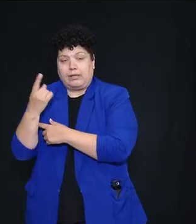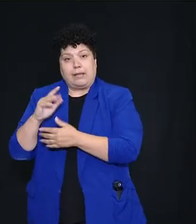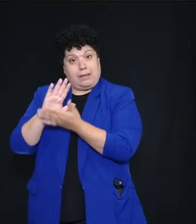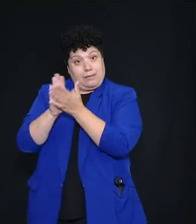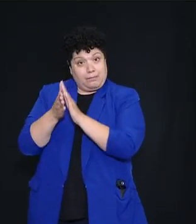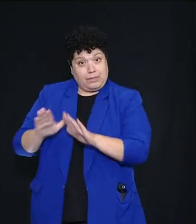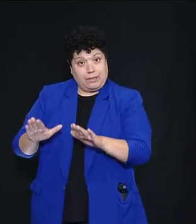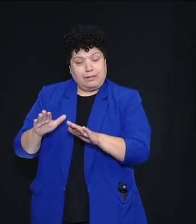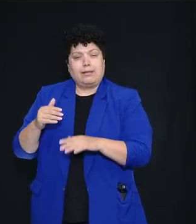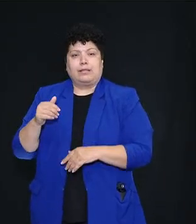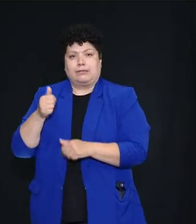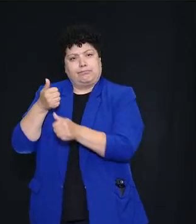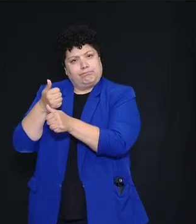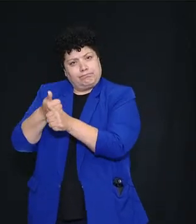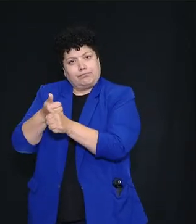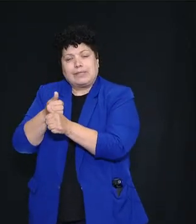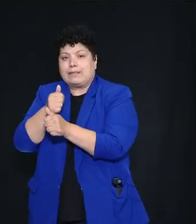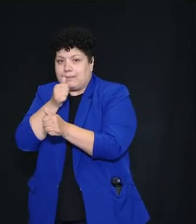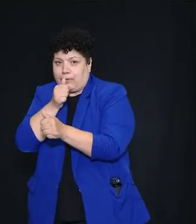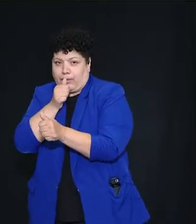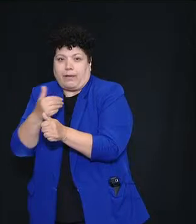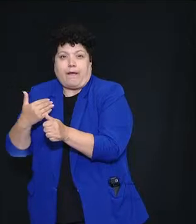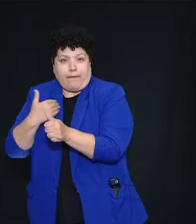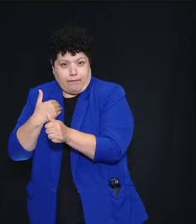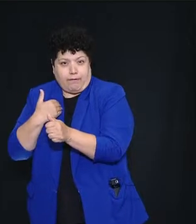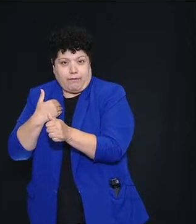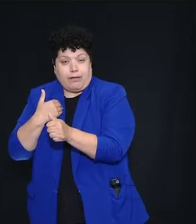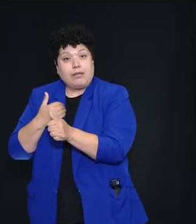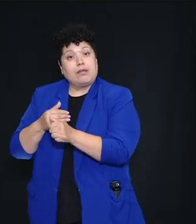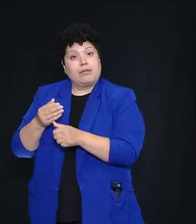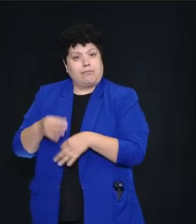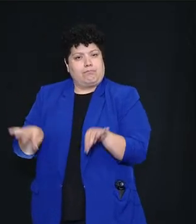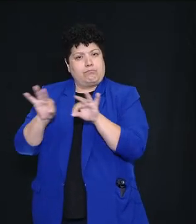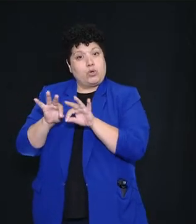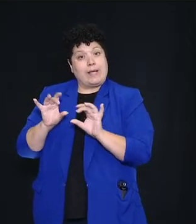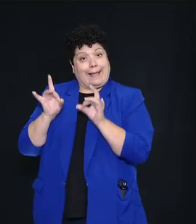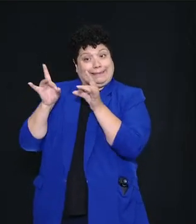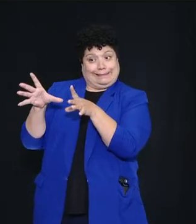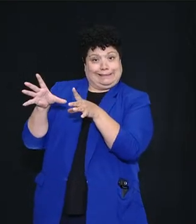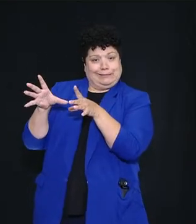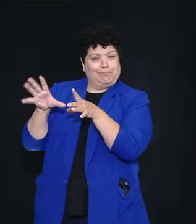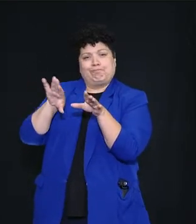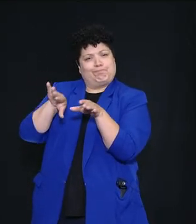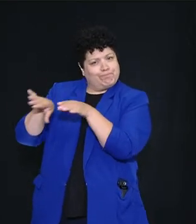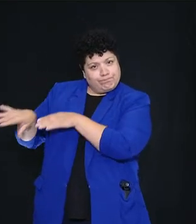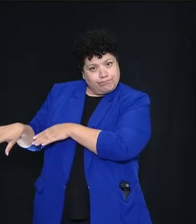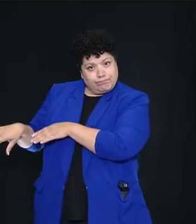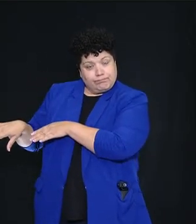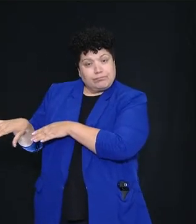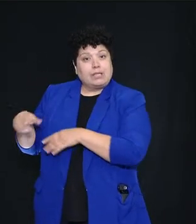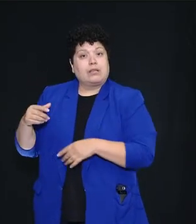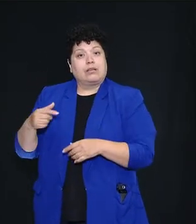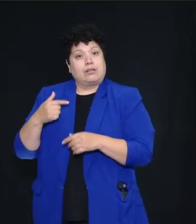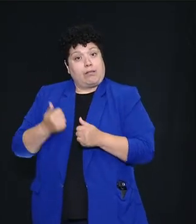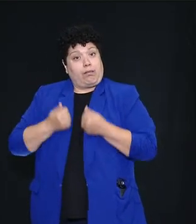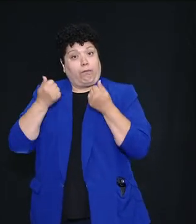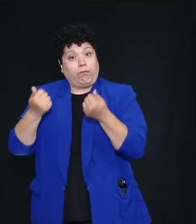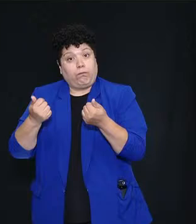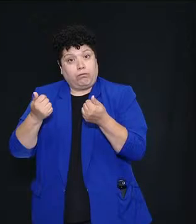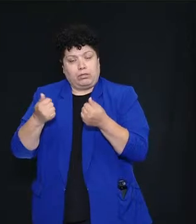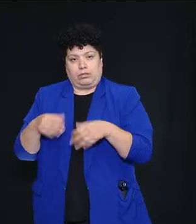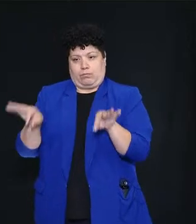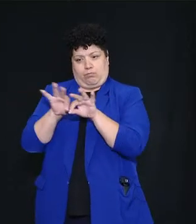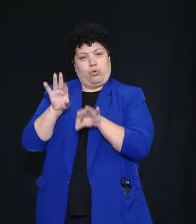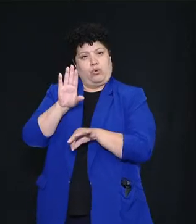its own secret, which is never to hate anyone. If we want to live, we must